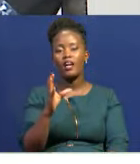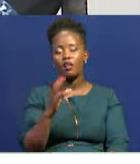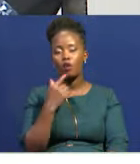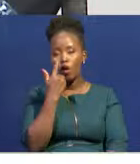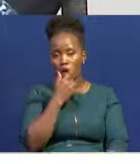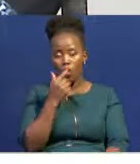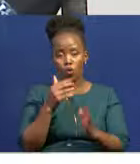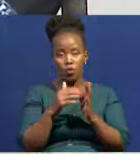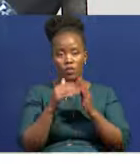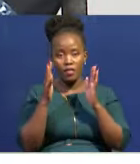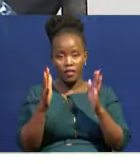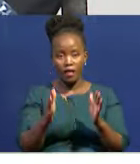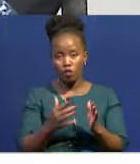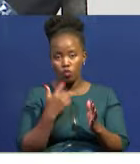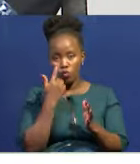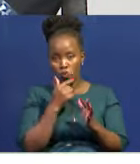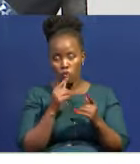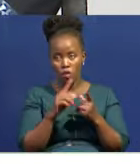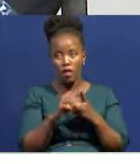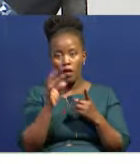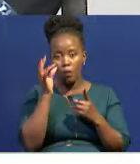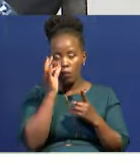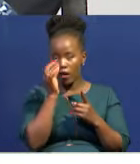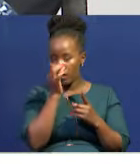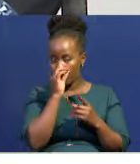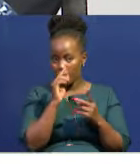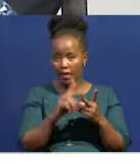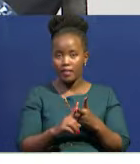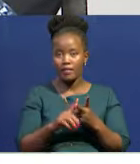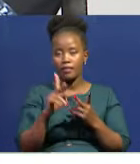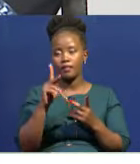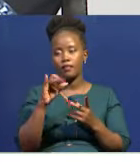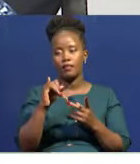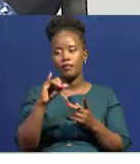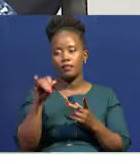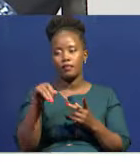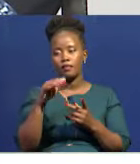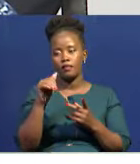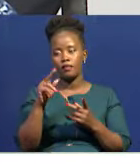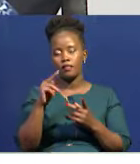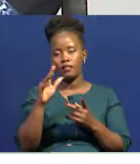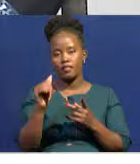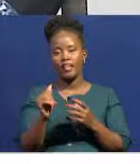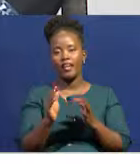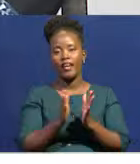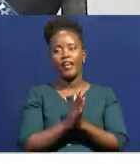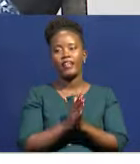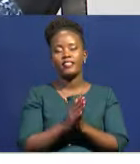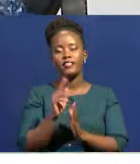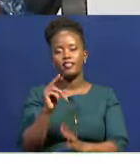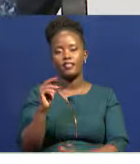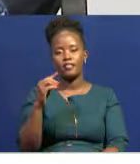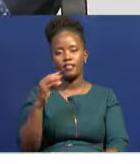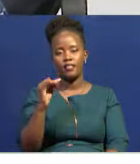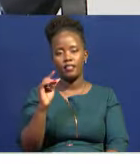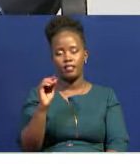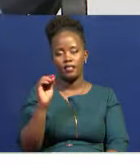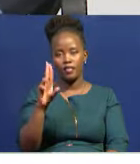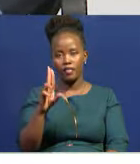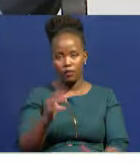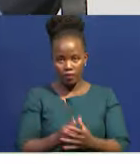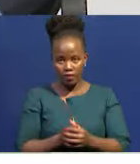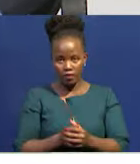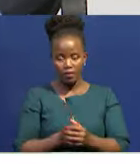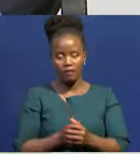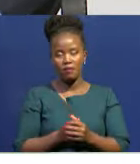were Mwai Kibaki, Wamalwa Kijana, and Charity Ngilu. Now, National Alliance Party of Kenya